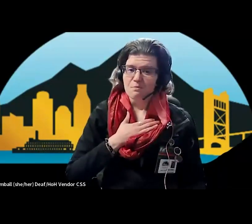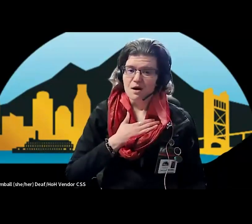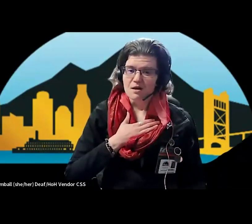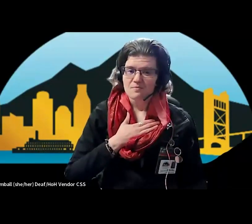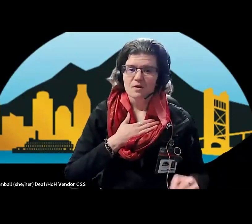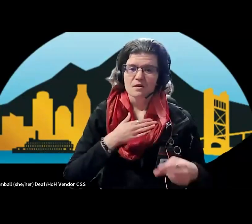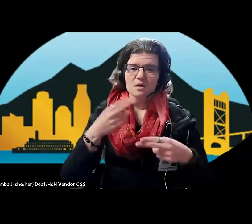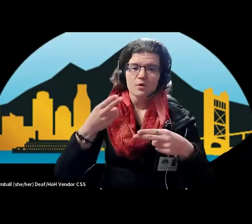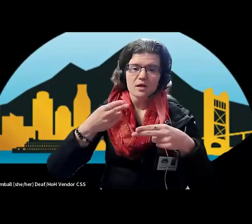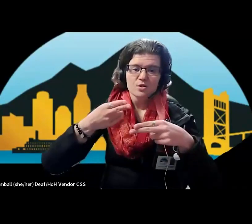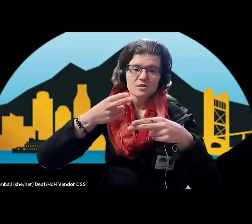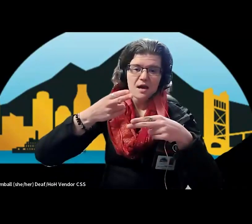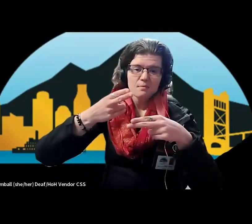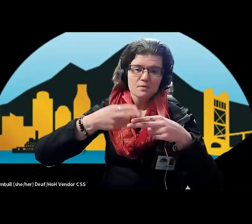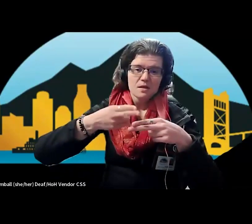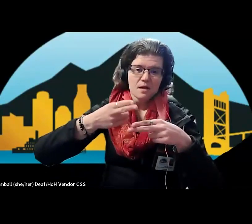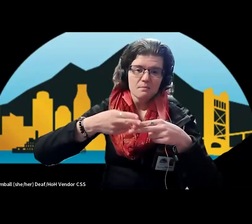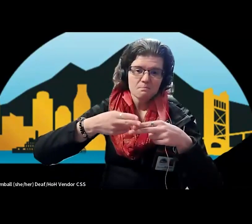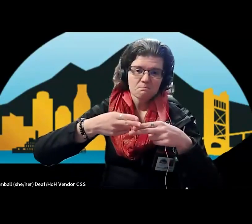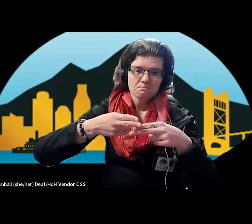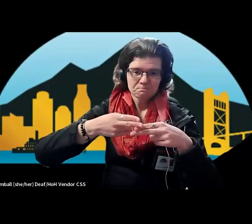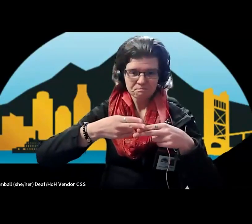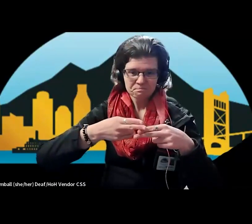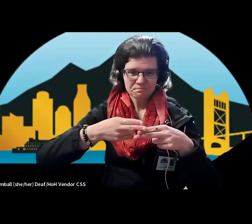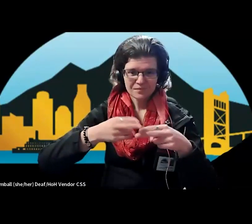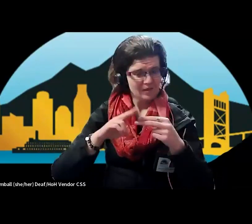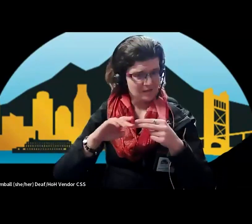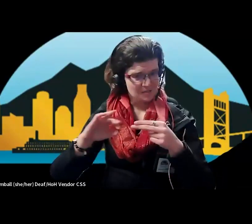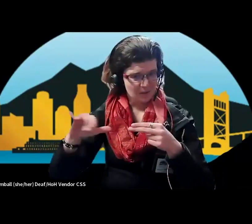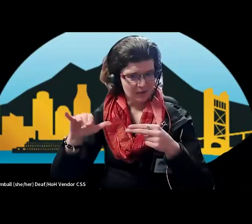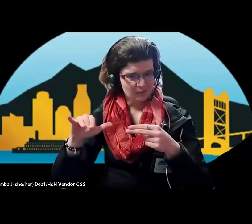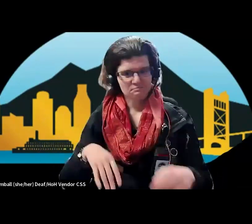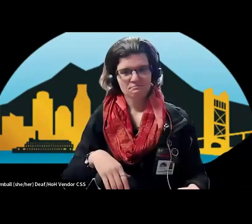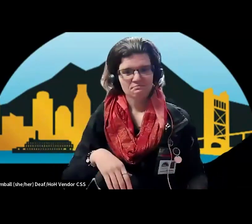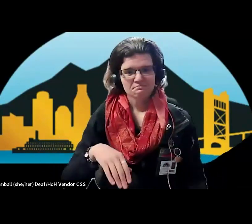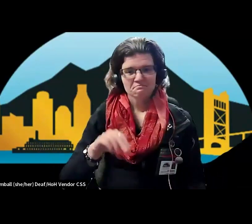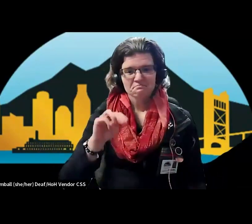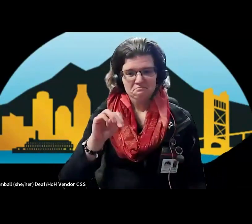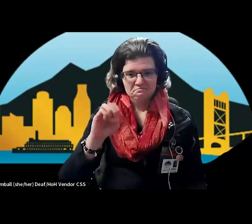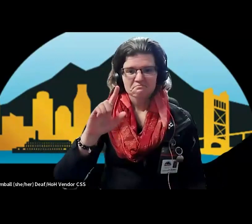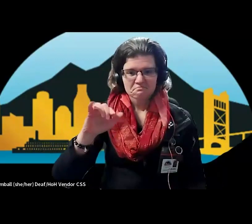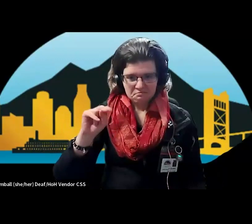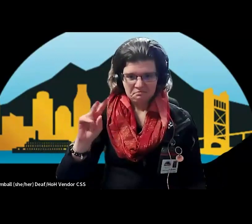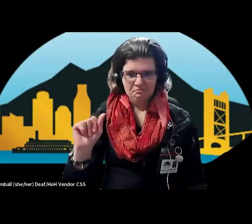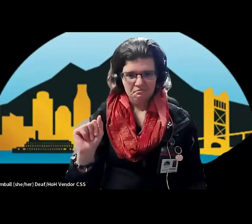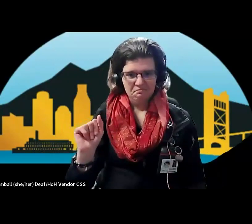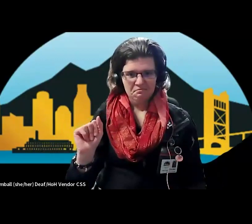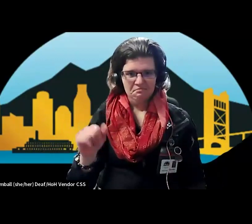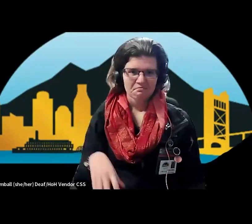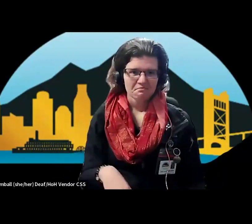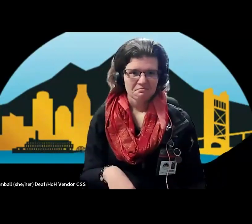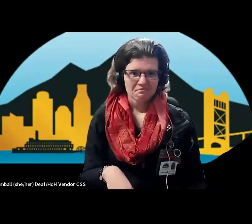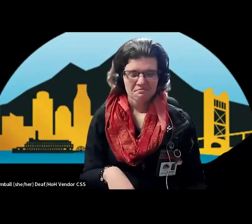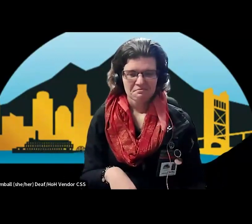chest, my, double H's, tap, name, and then you spell it out.